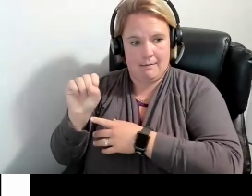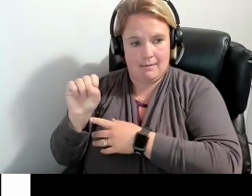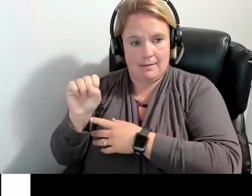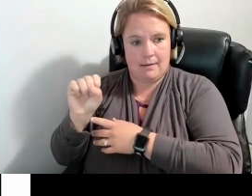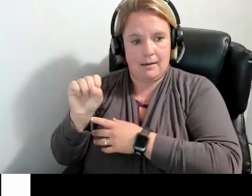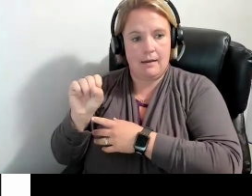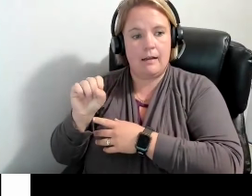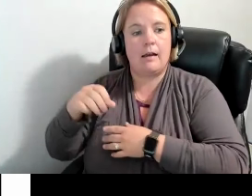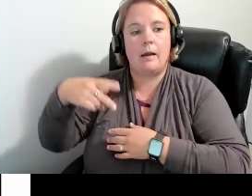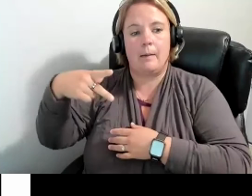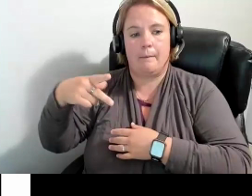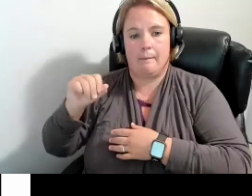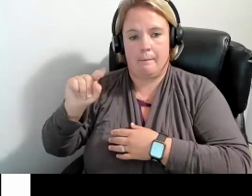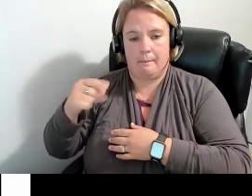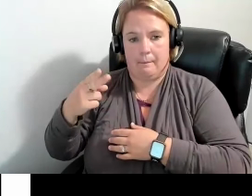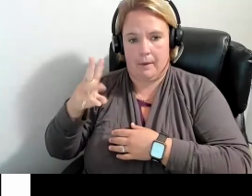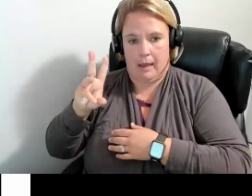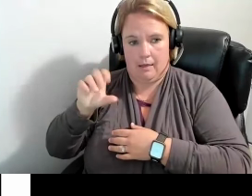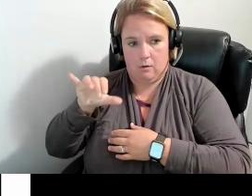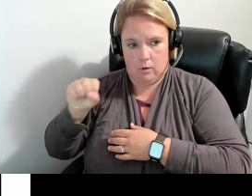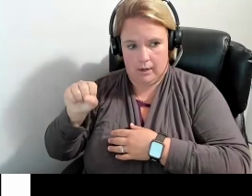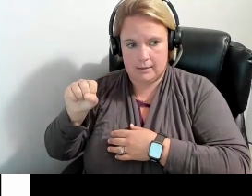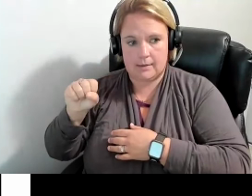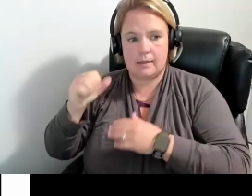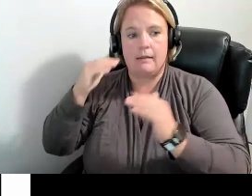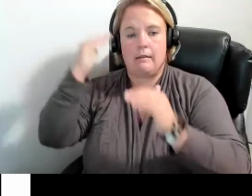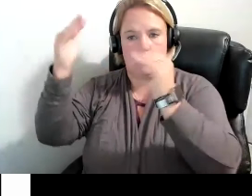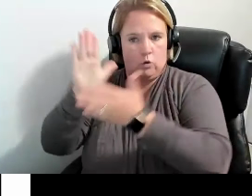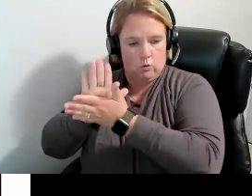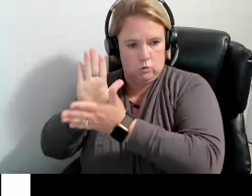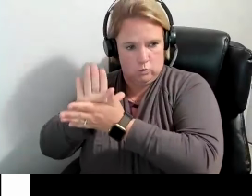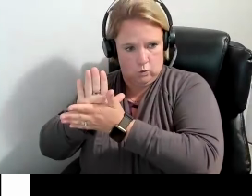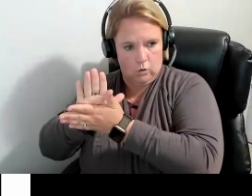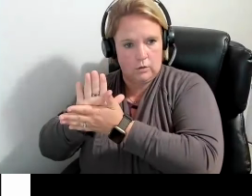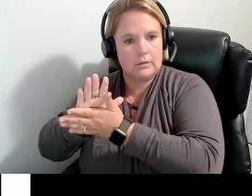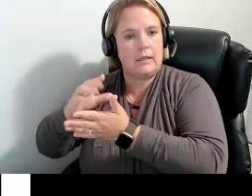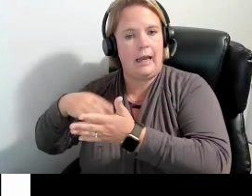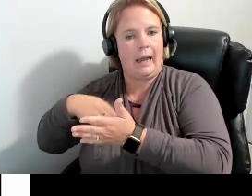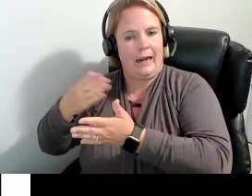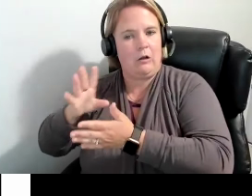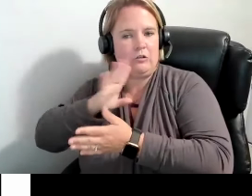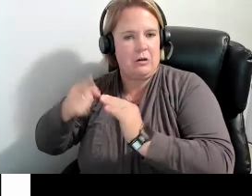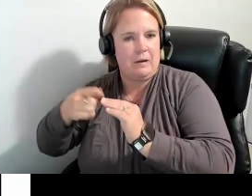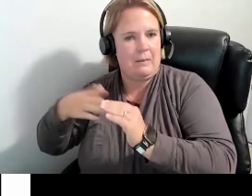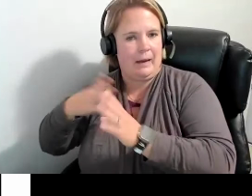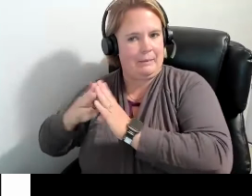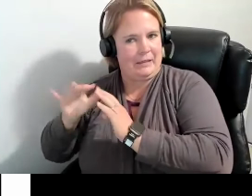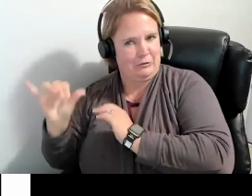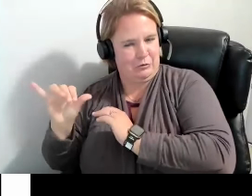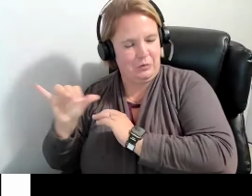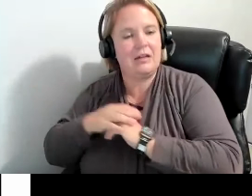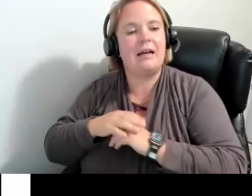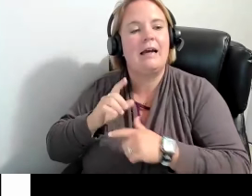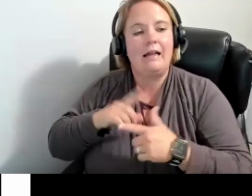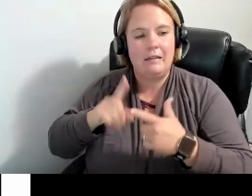pathways and the collaboration that we're doing at Fresno Adult School. And I'll be plugging my session for this afternoon as well during that time. And